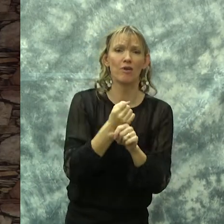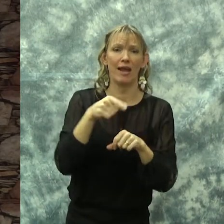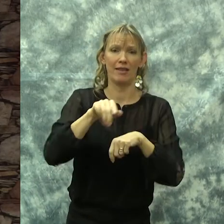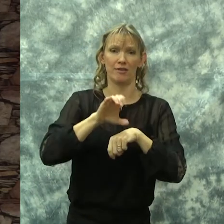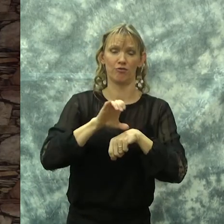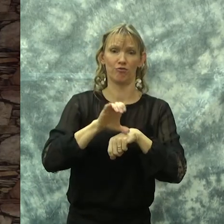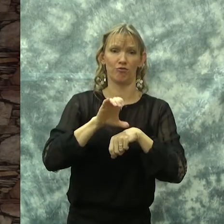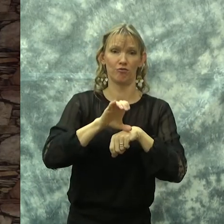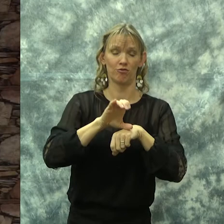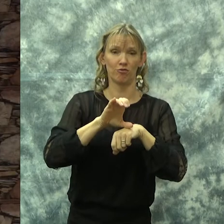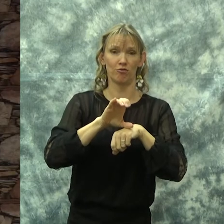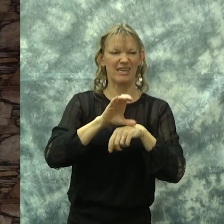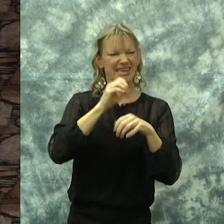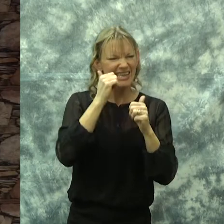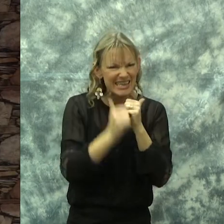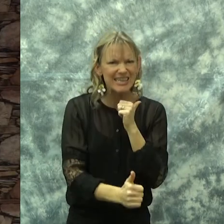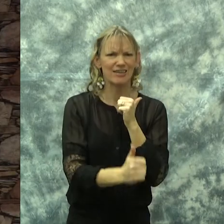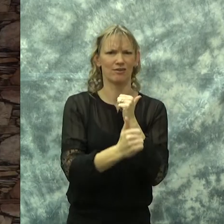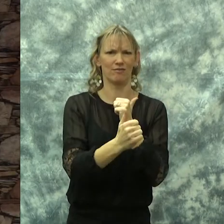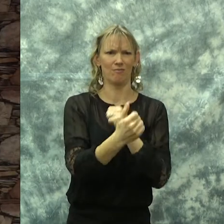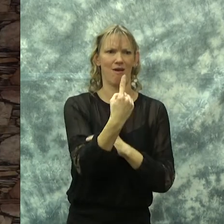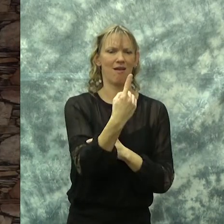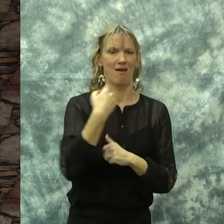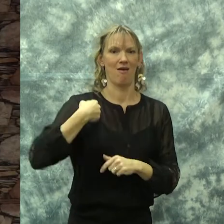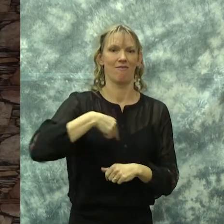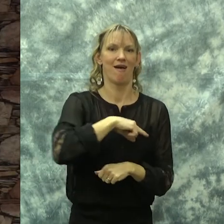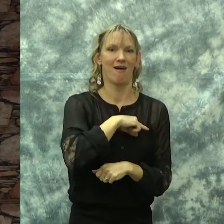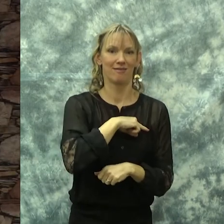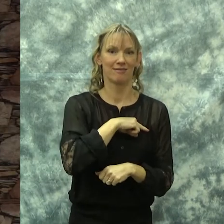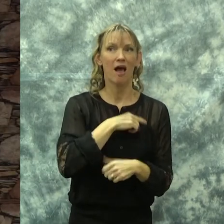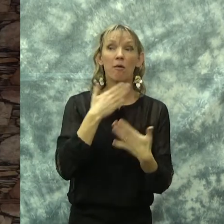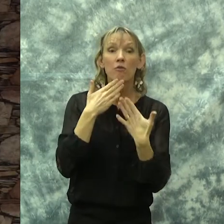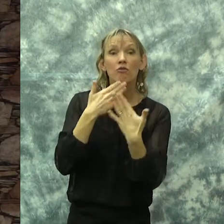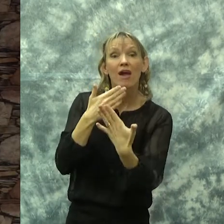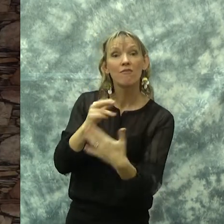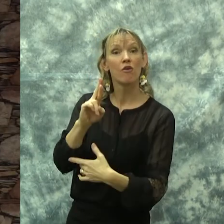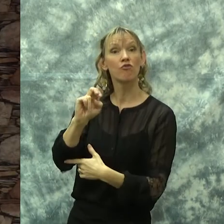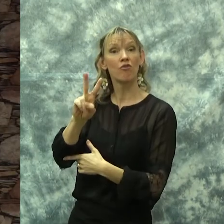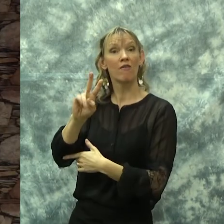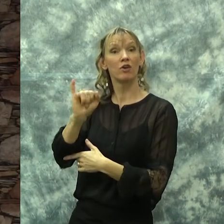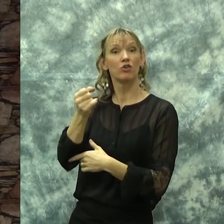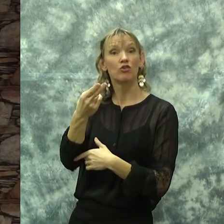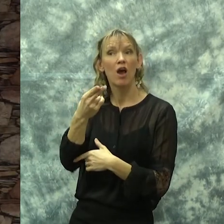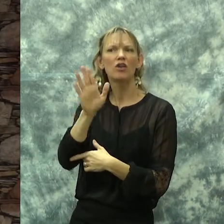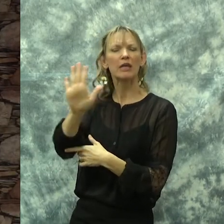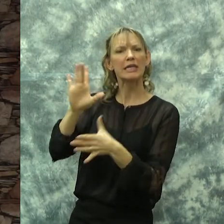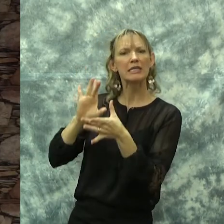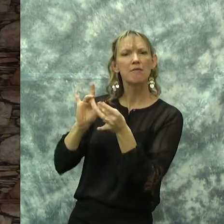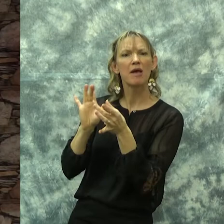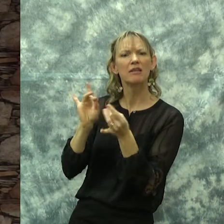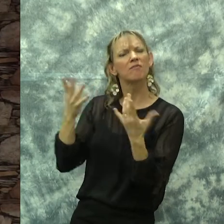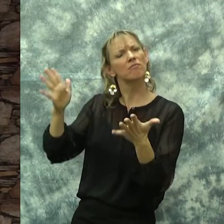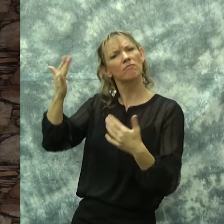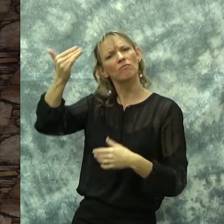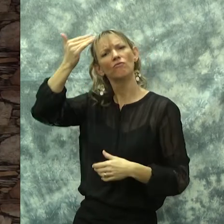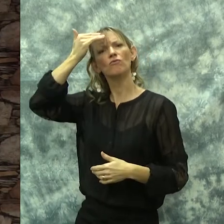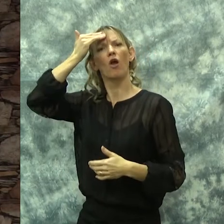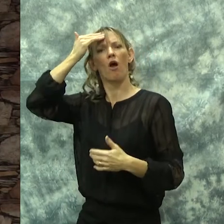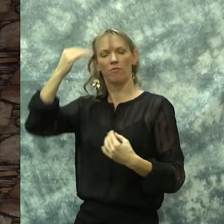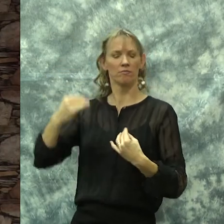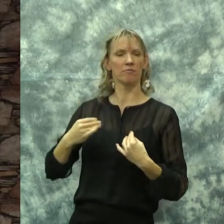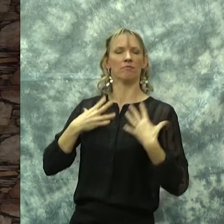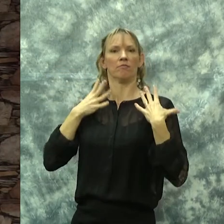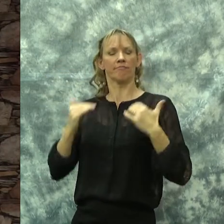Church, each and every one of us. Grateful for Reverend Josh and his message, knowing that it